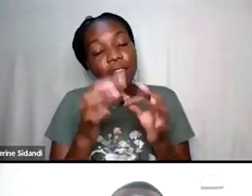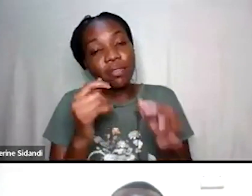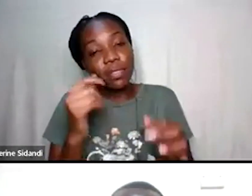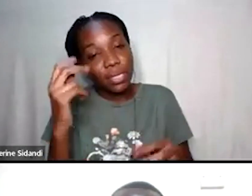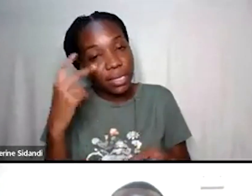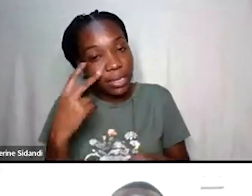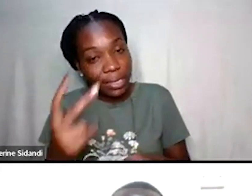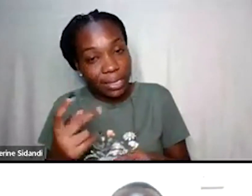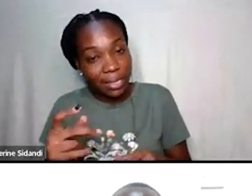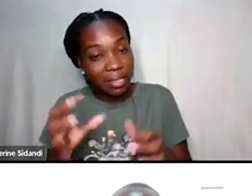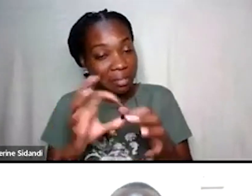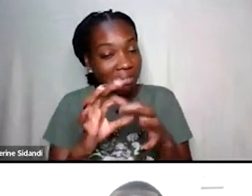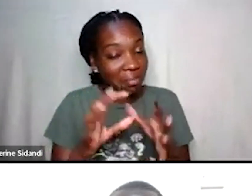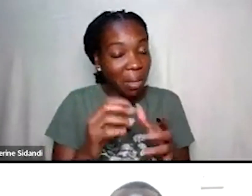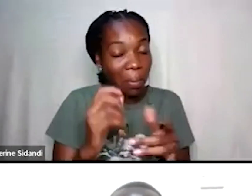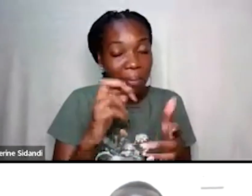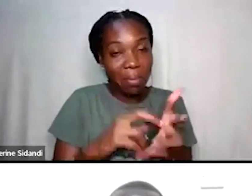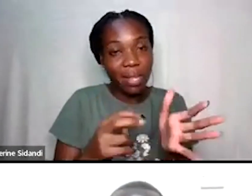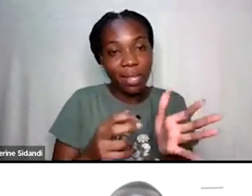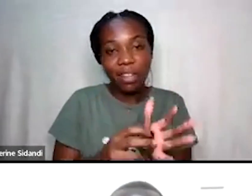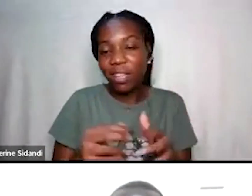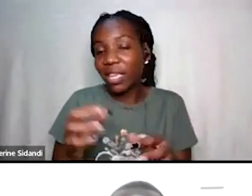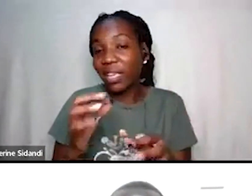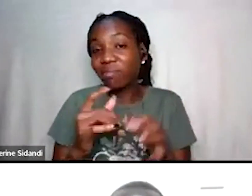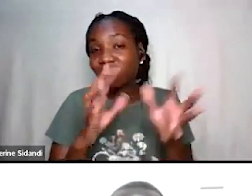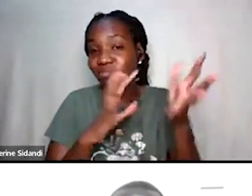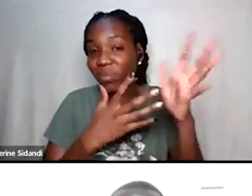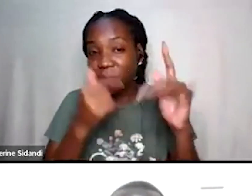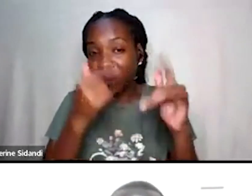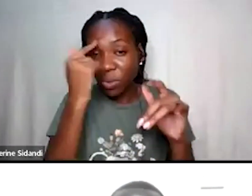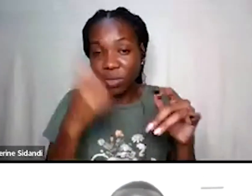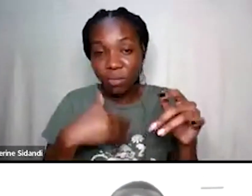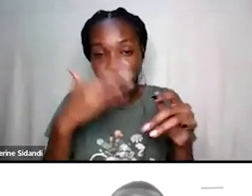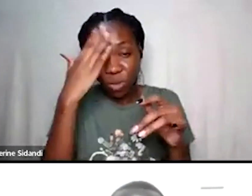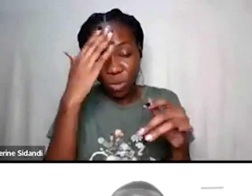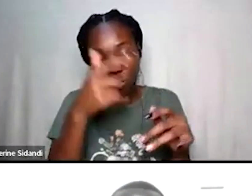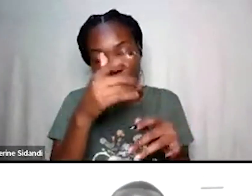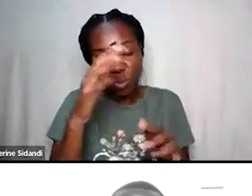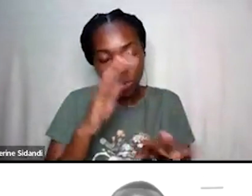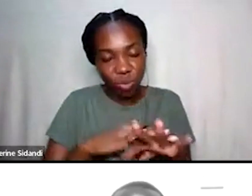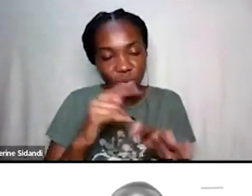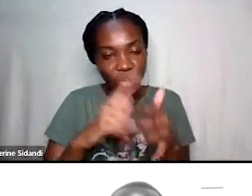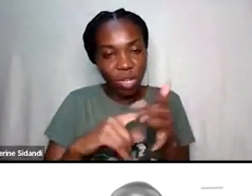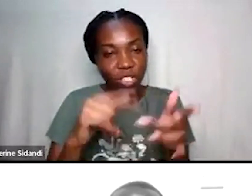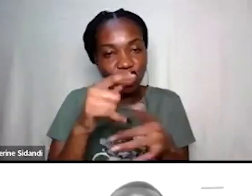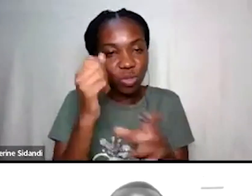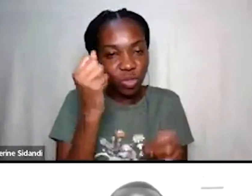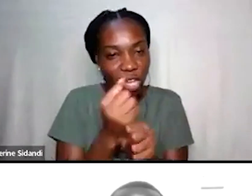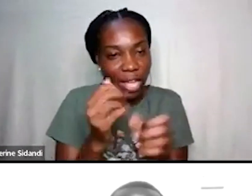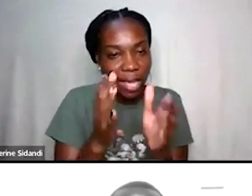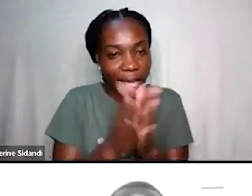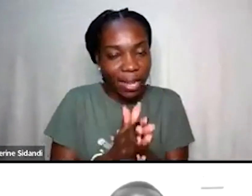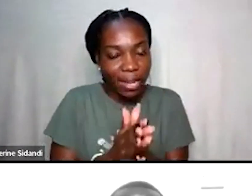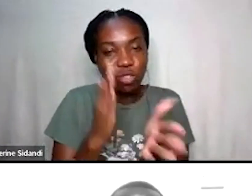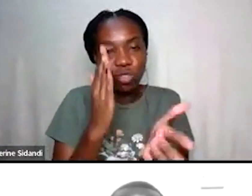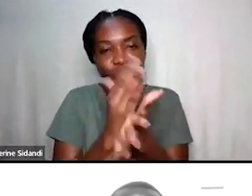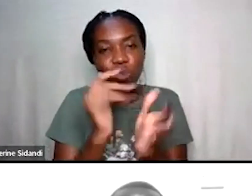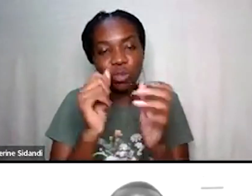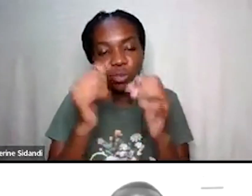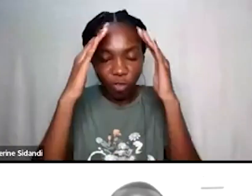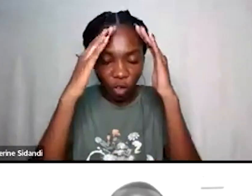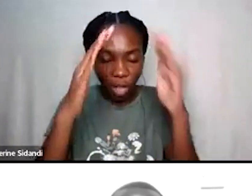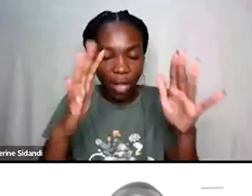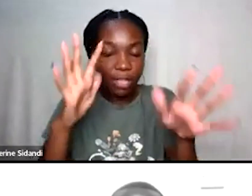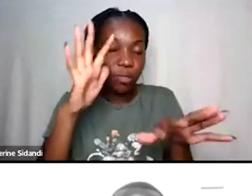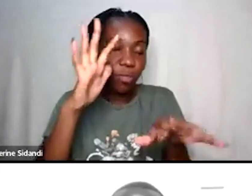you. But for introverts, congratulations, because I know you are very good at what you do, and the fact that you can focus more, listen more, and